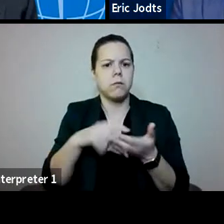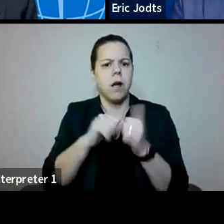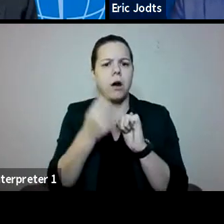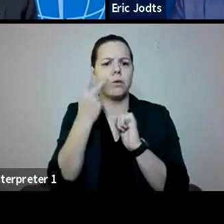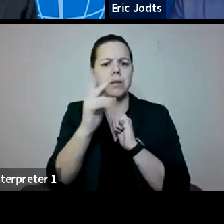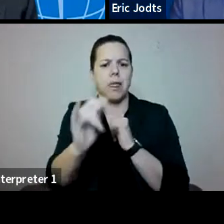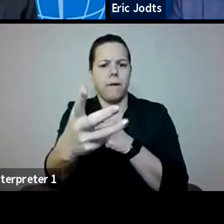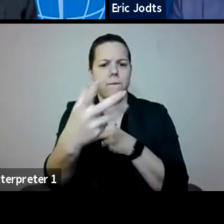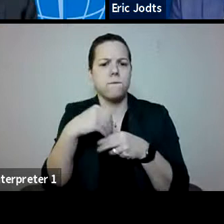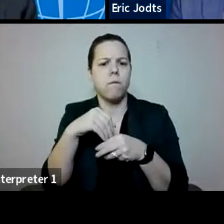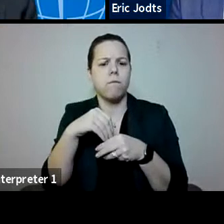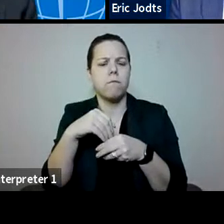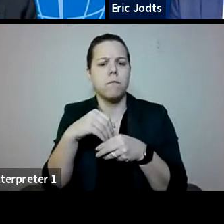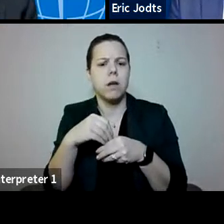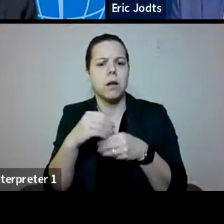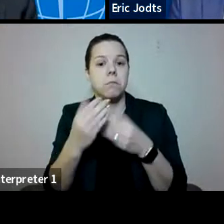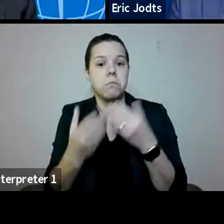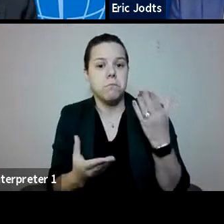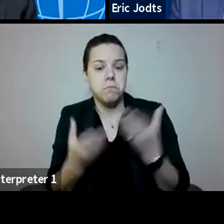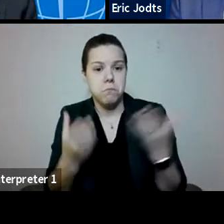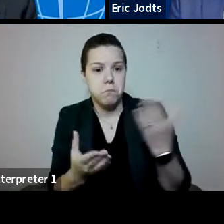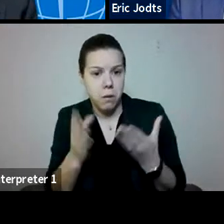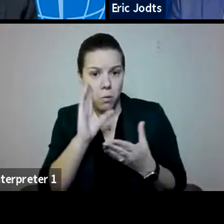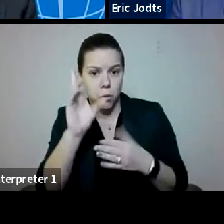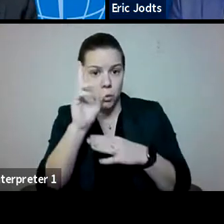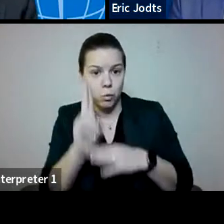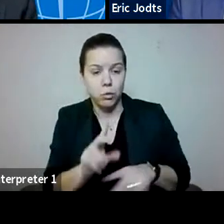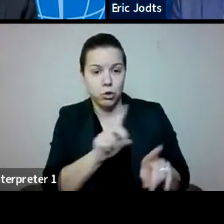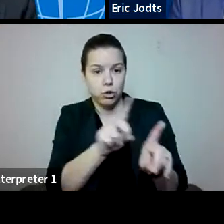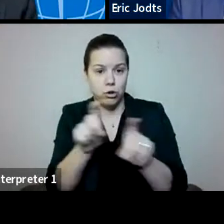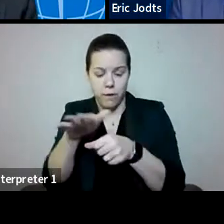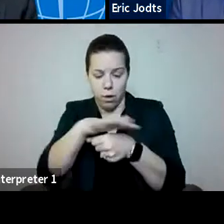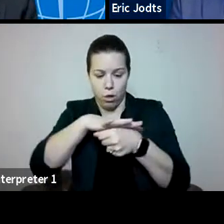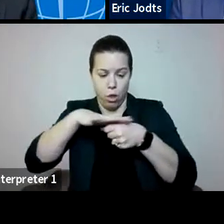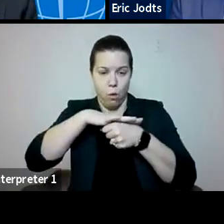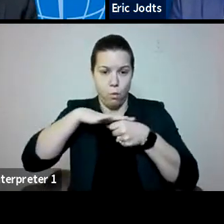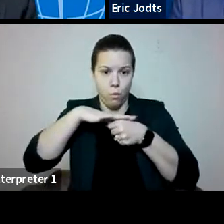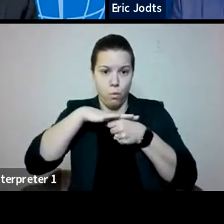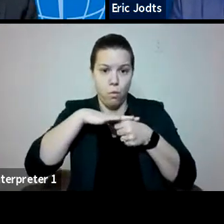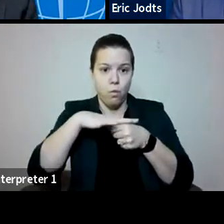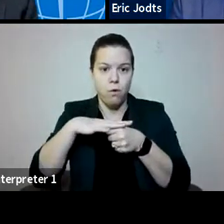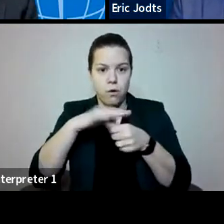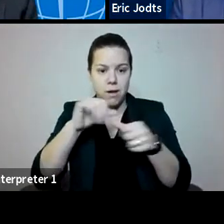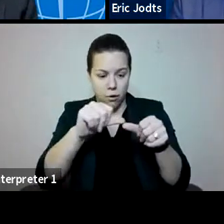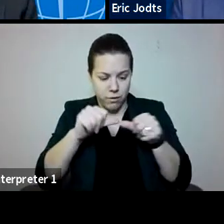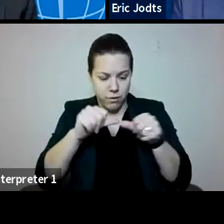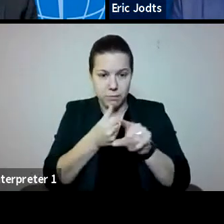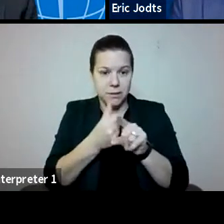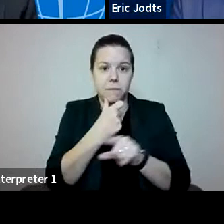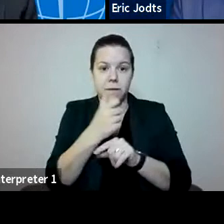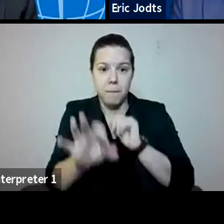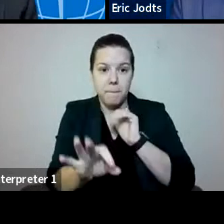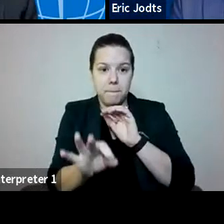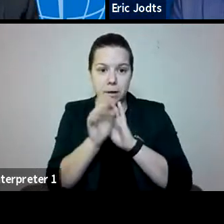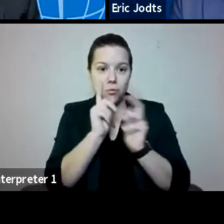include maybe using the survey in our local areas that weren't included in chosen